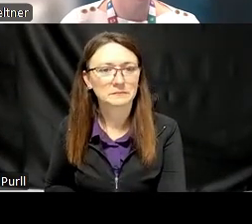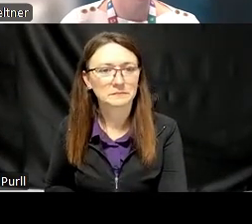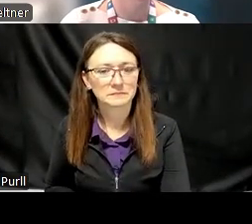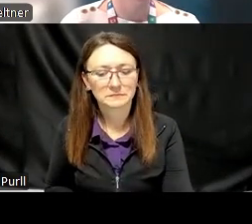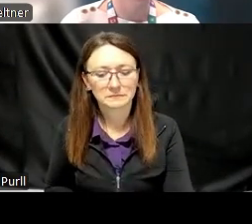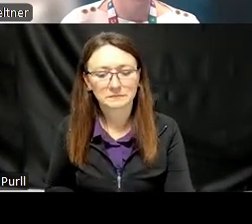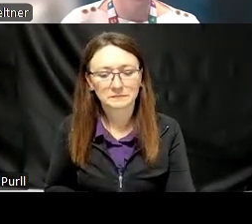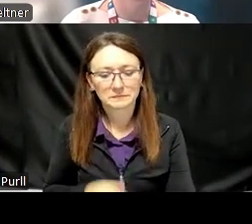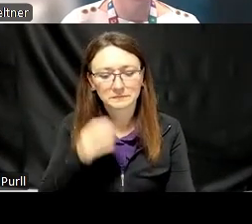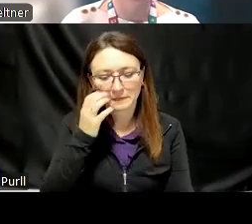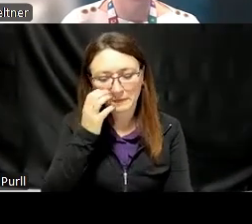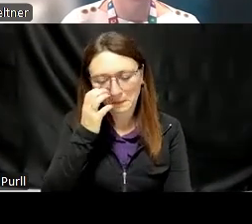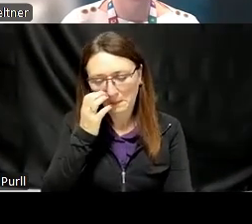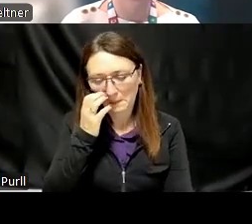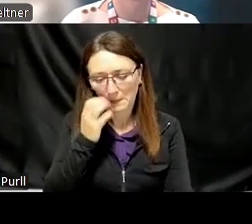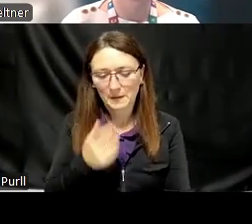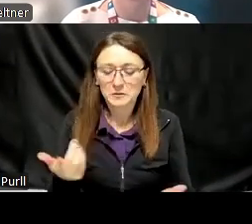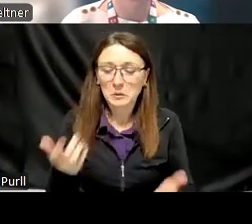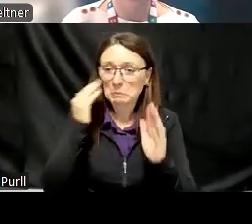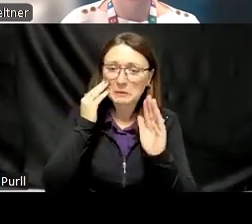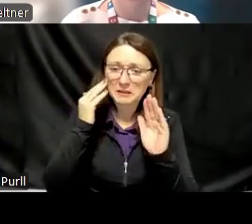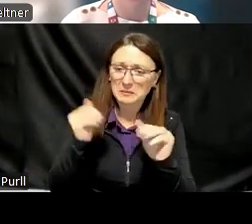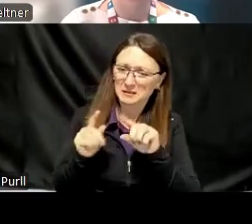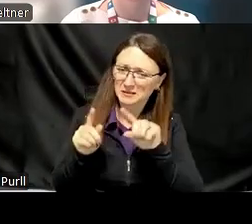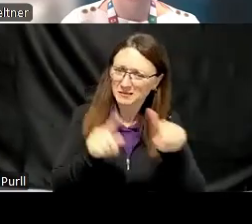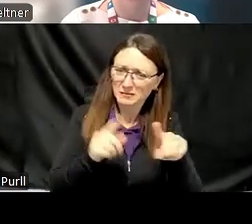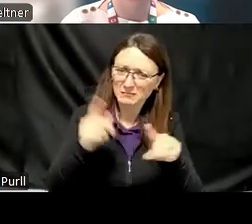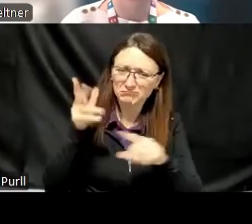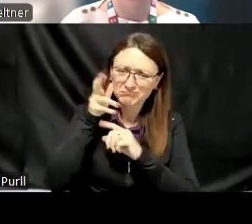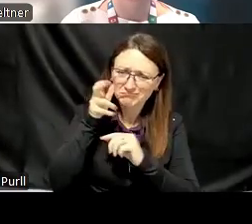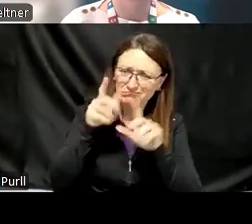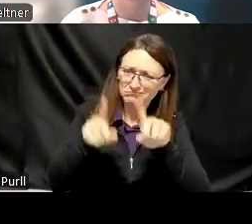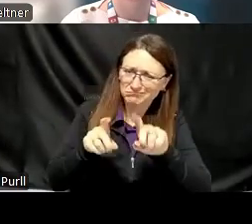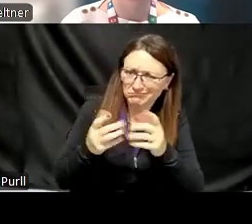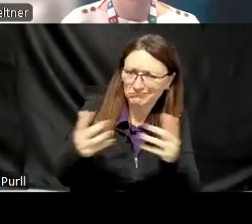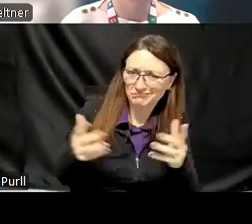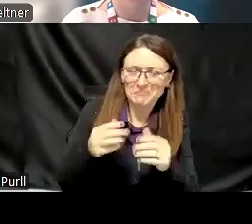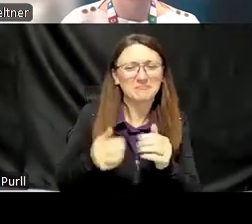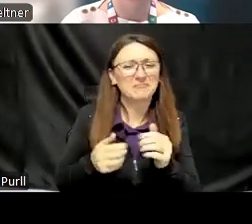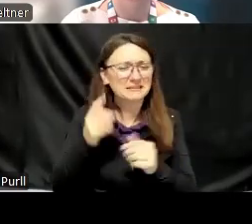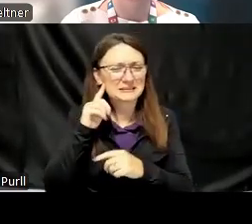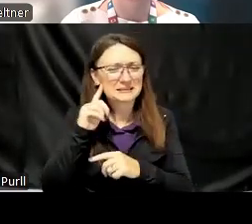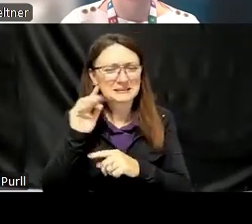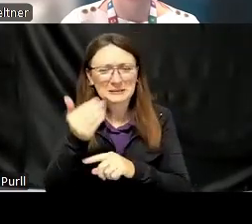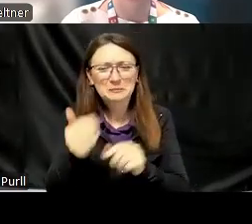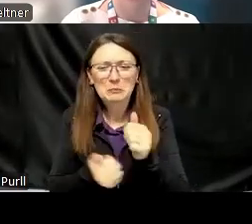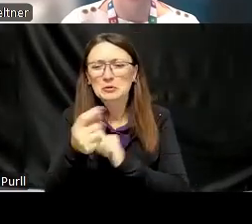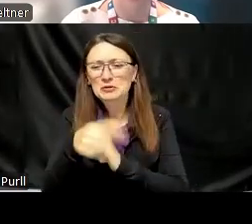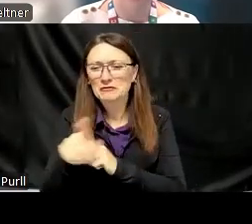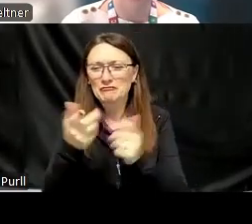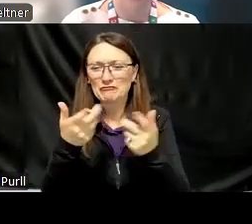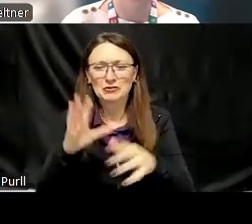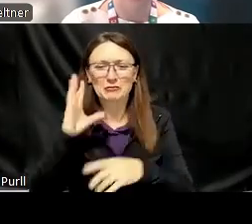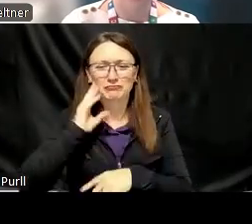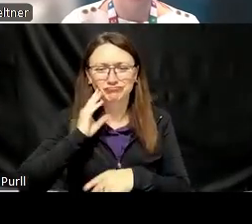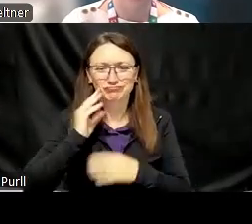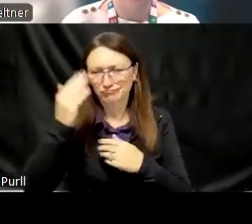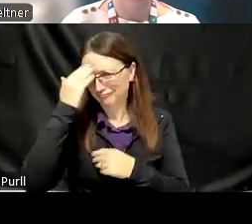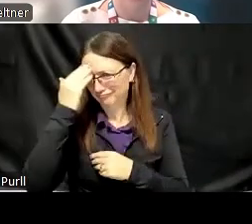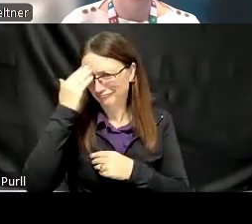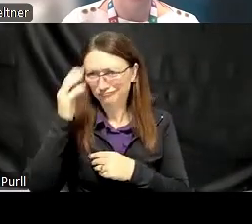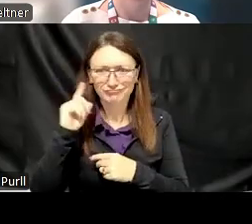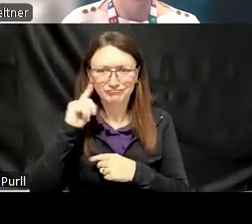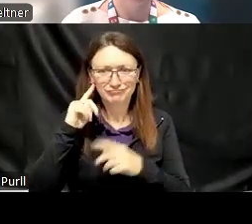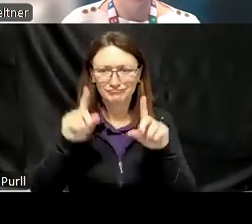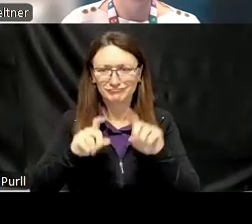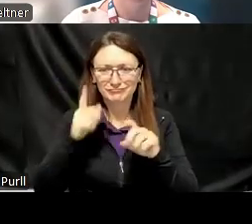And what to expect at a hearing test. It sounds like many of you have had a hearing test already, so you might already know, but